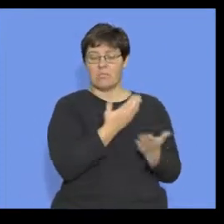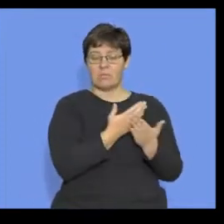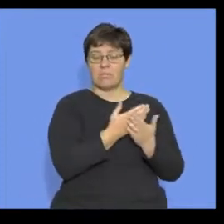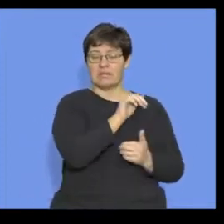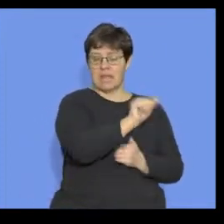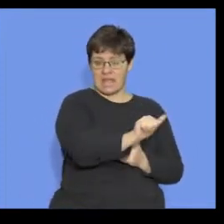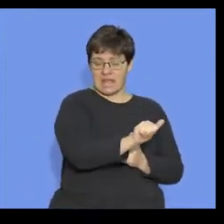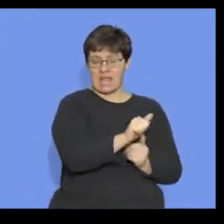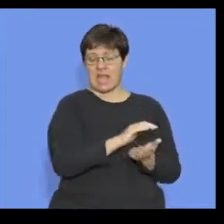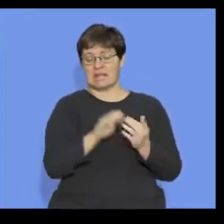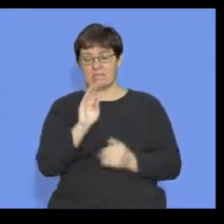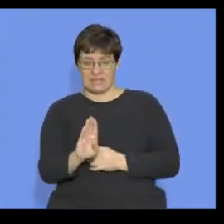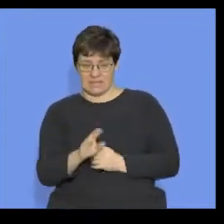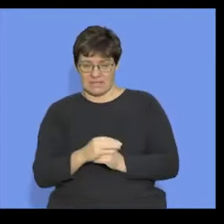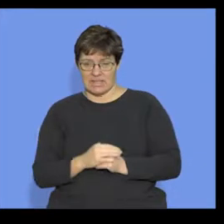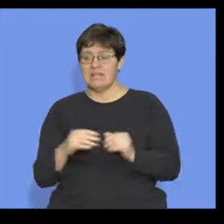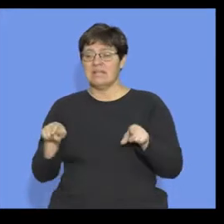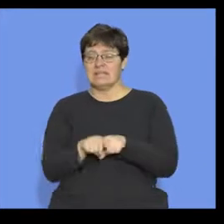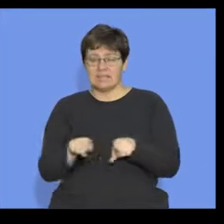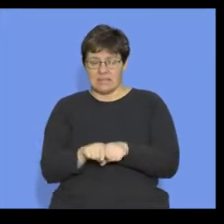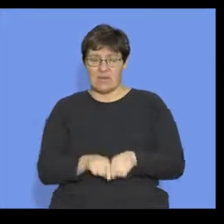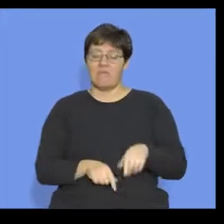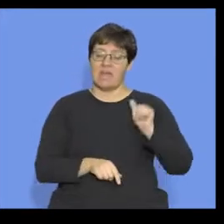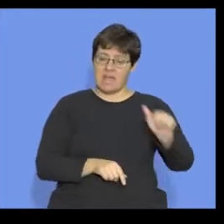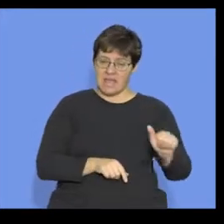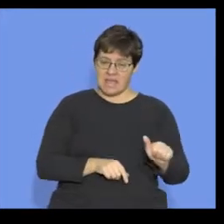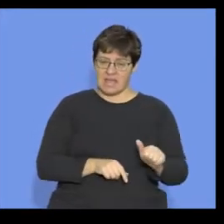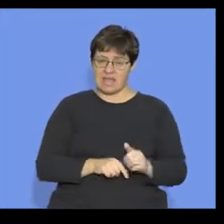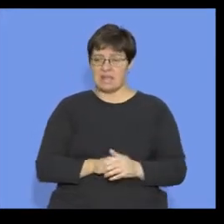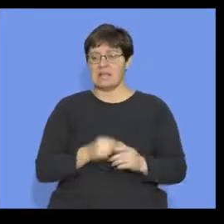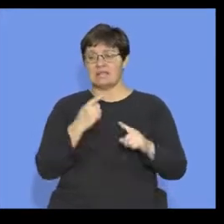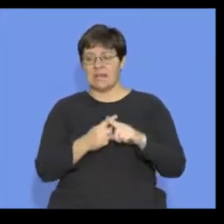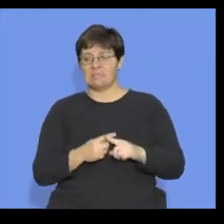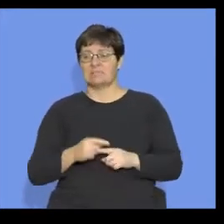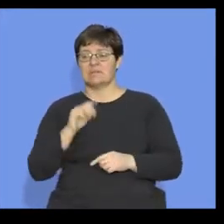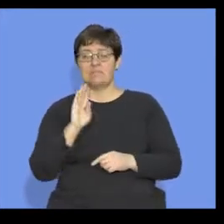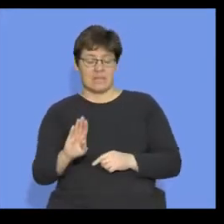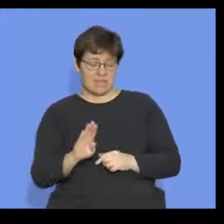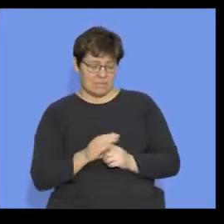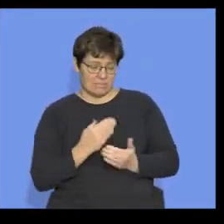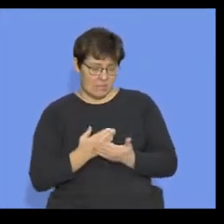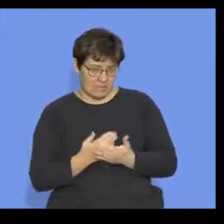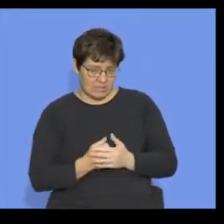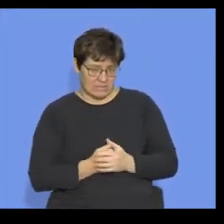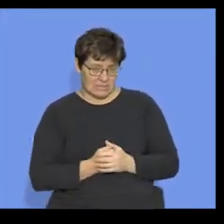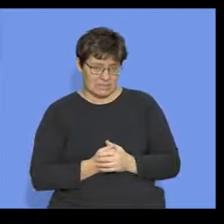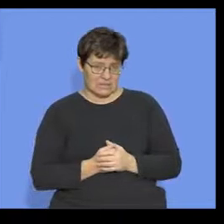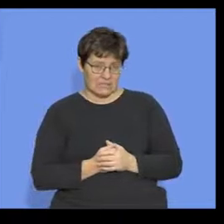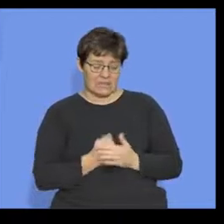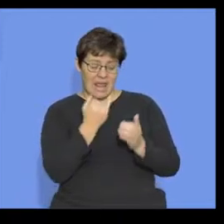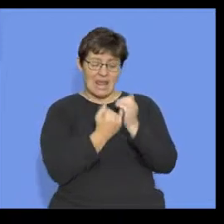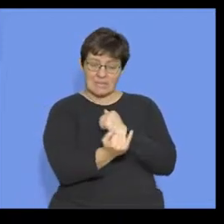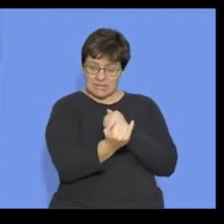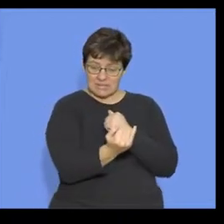independent, the probability of A and B is the same as the probability of A times the probability of B. And